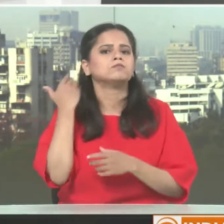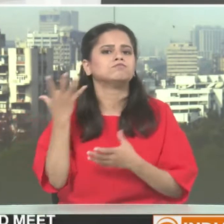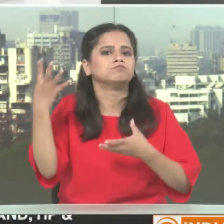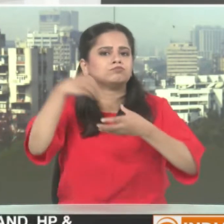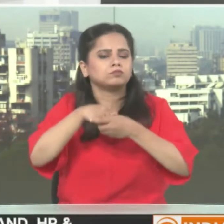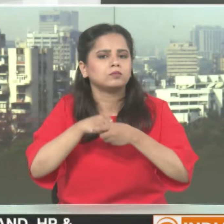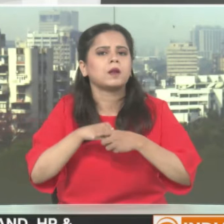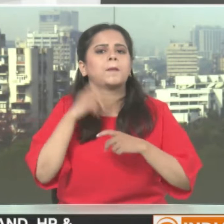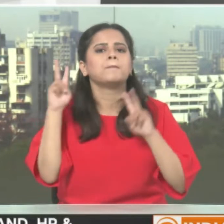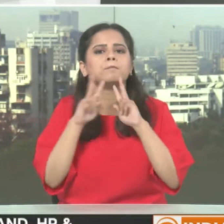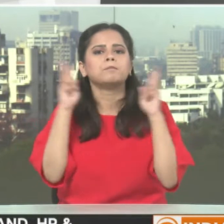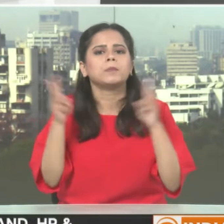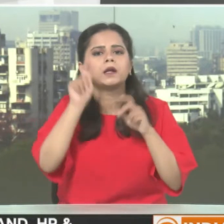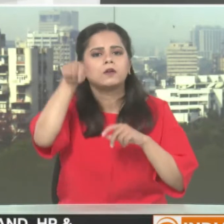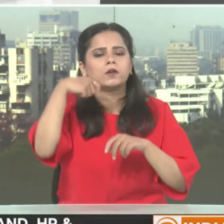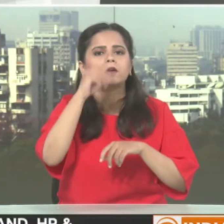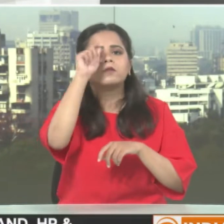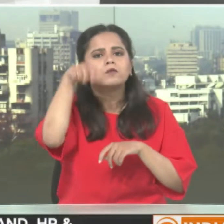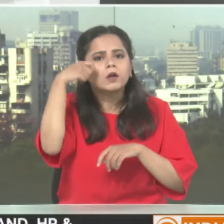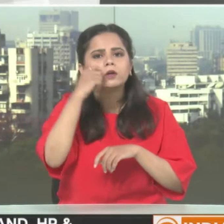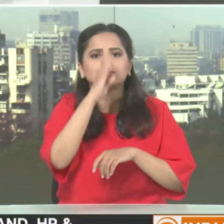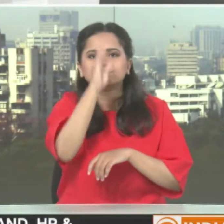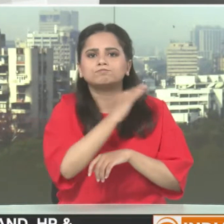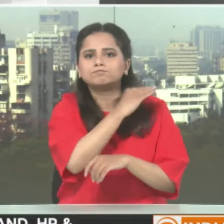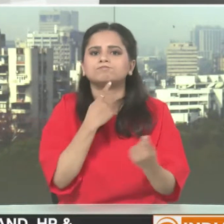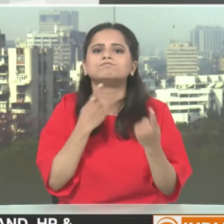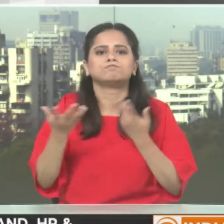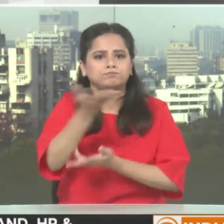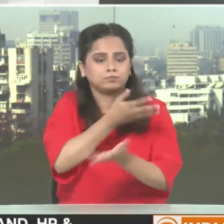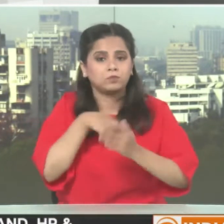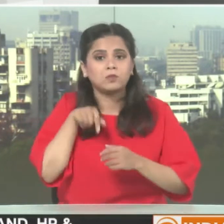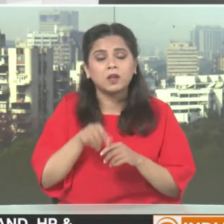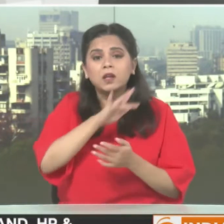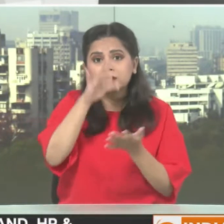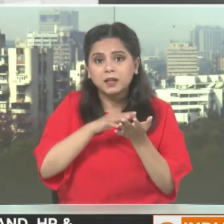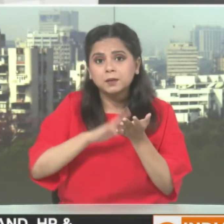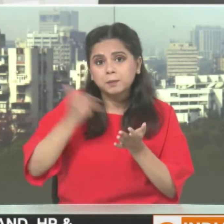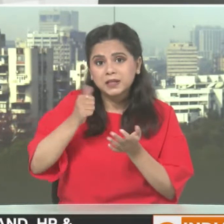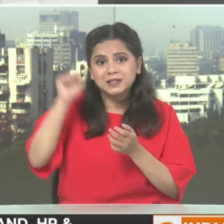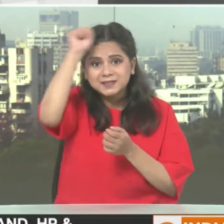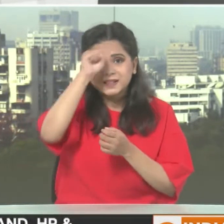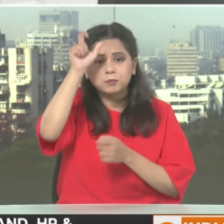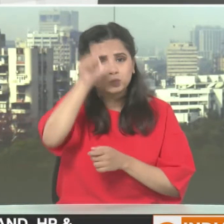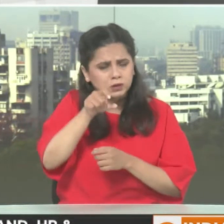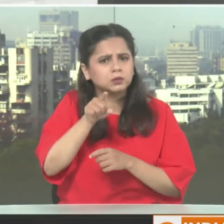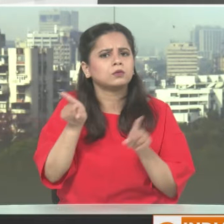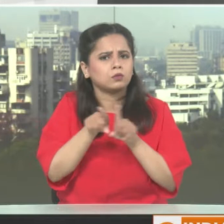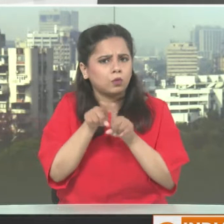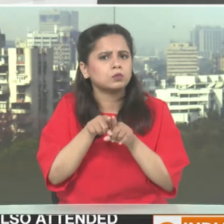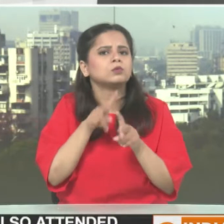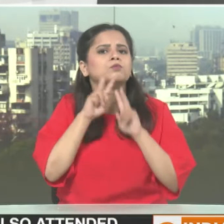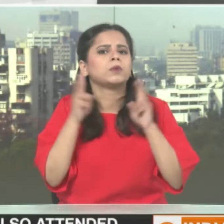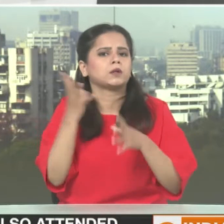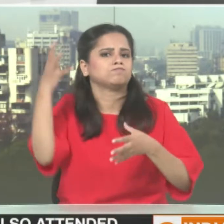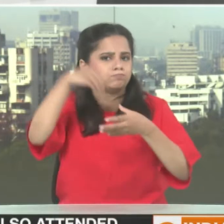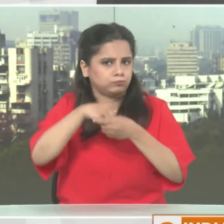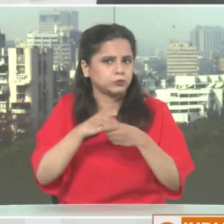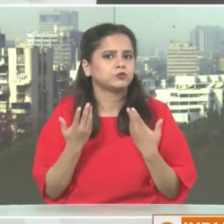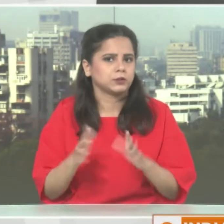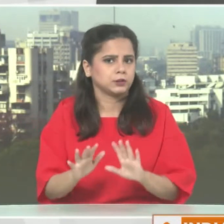attended the meeting. Union Minister Hardeep Singh Puri also attended the meeting.